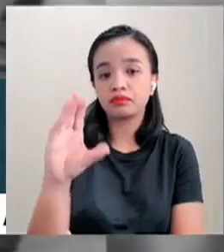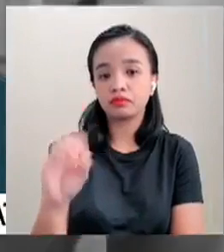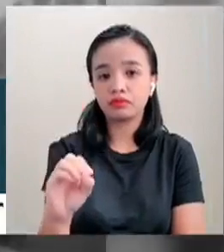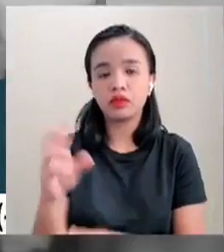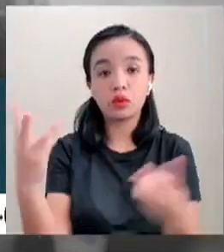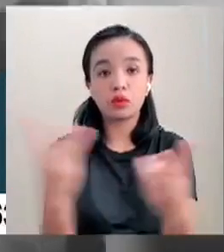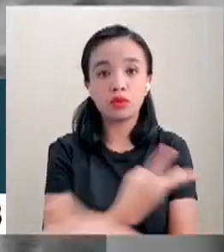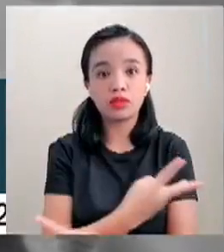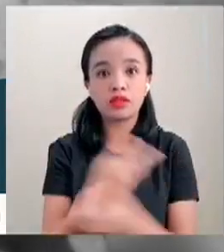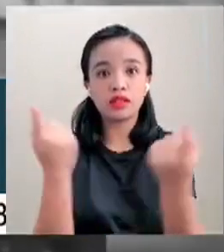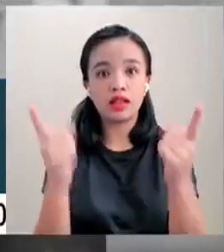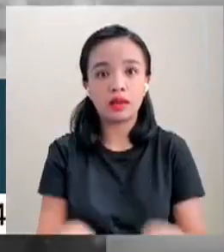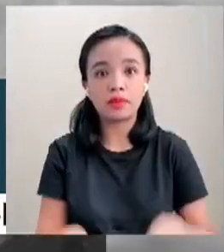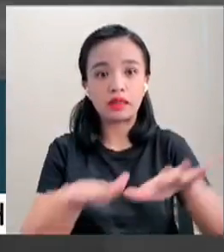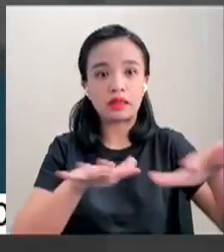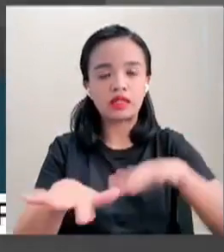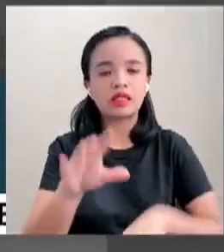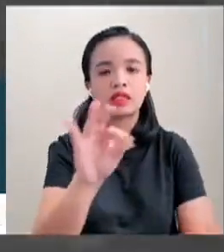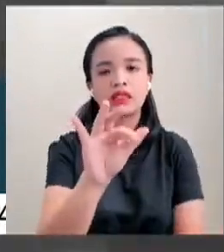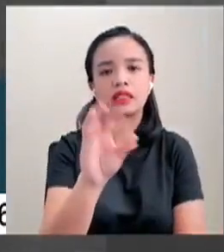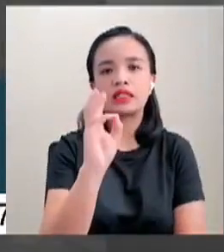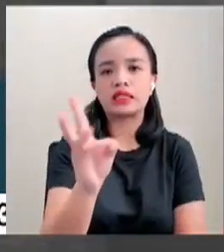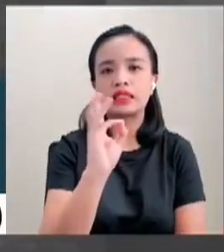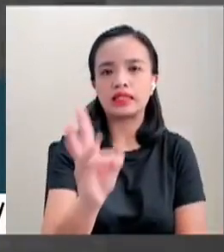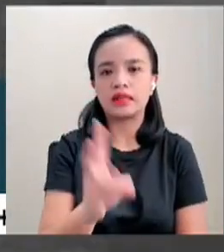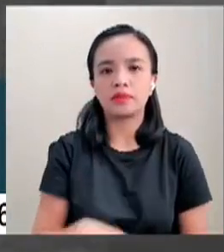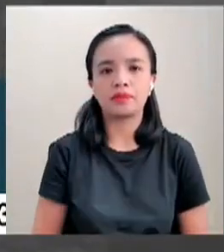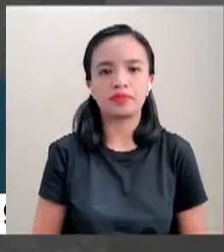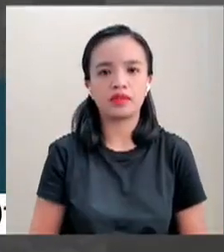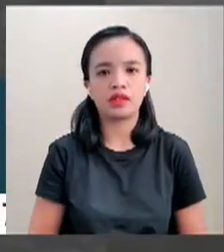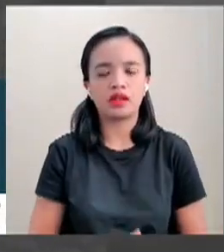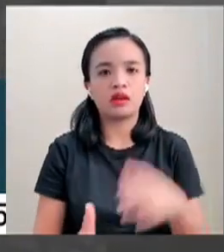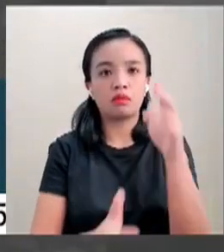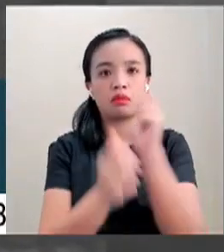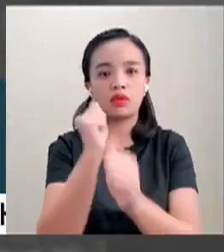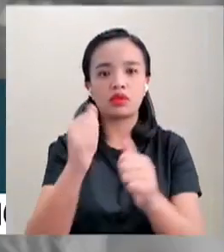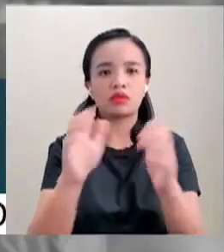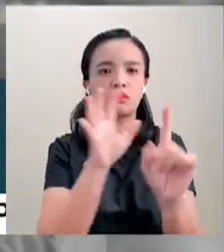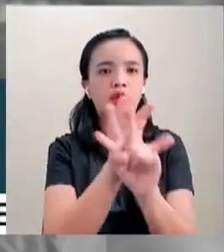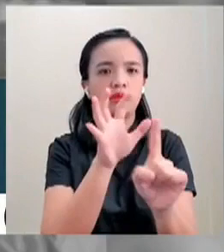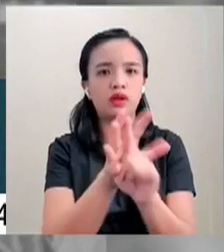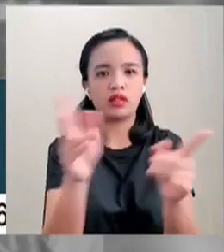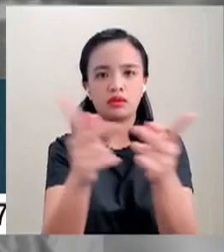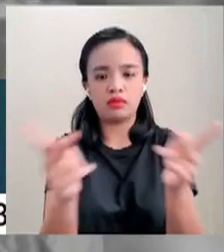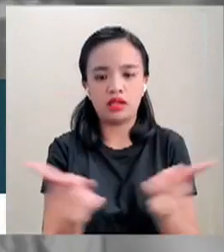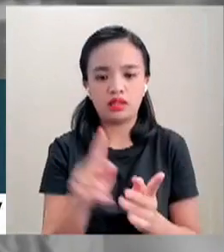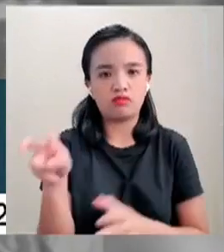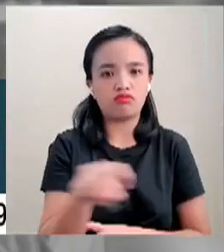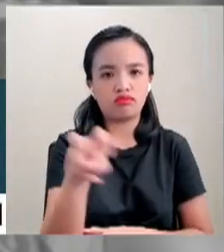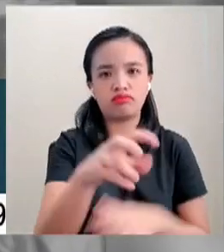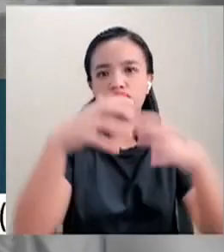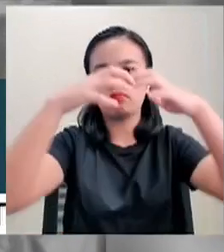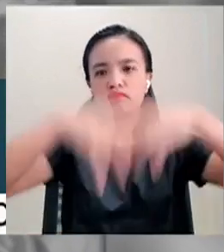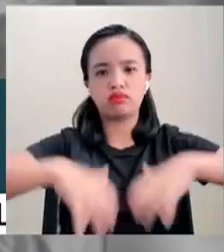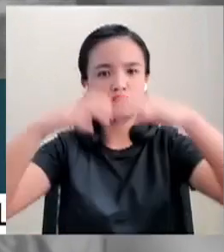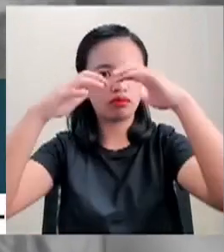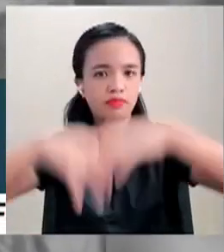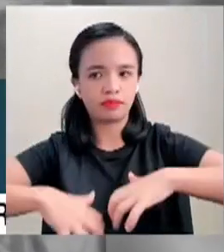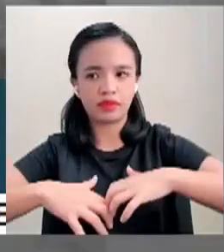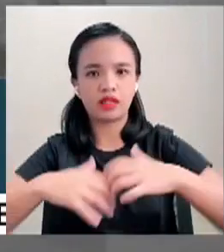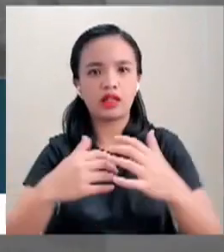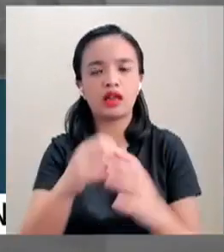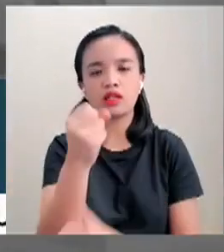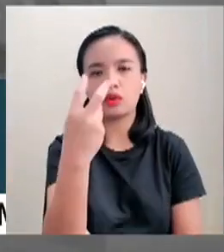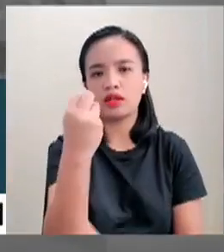times happened in 1960. It destroyed most of the popular tourist destination of Agadir and killed at least 12,000